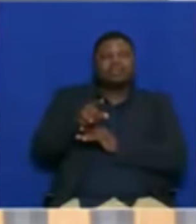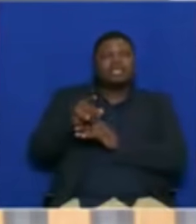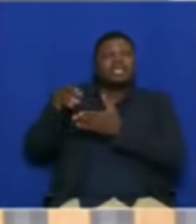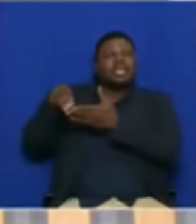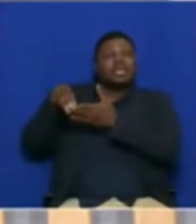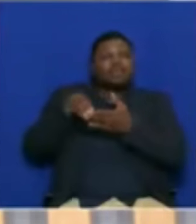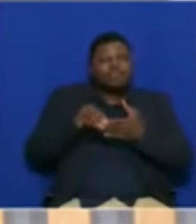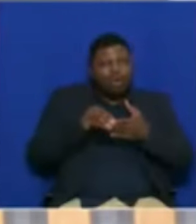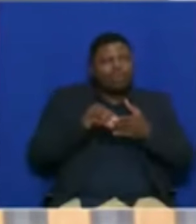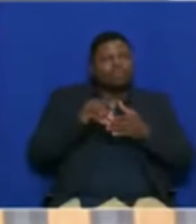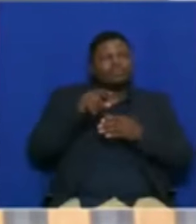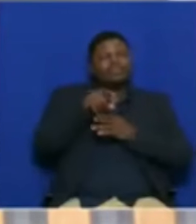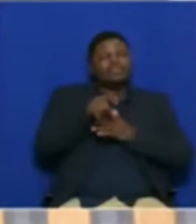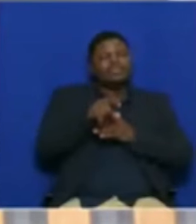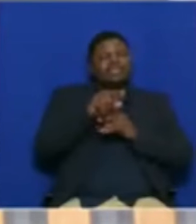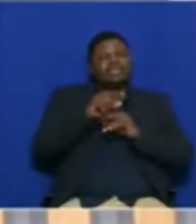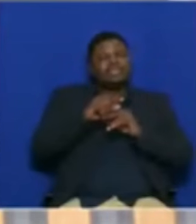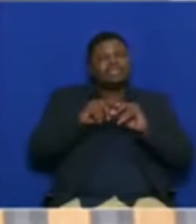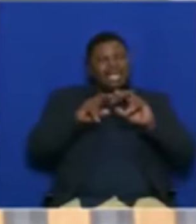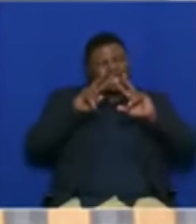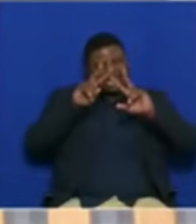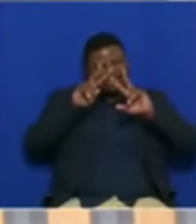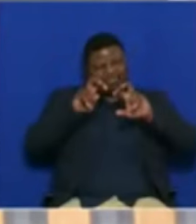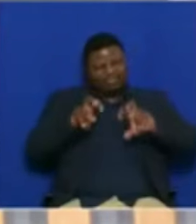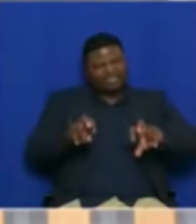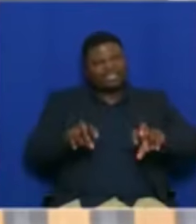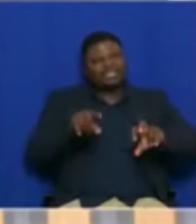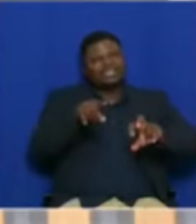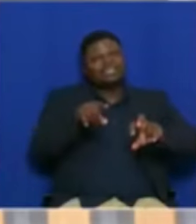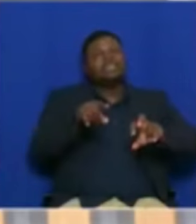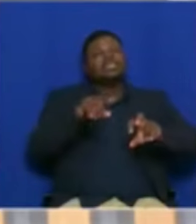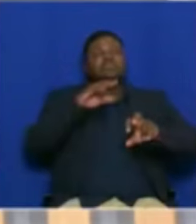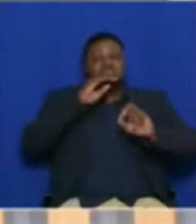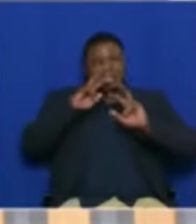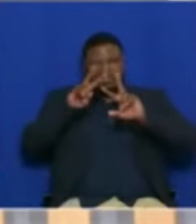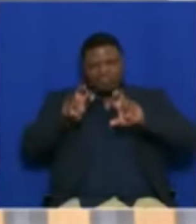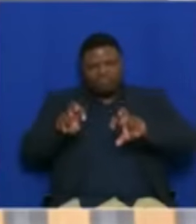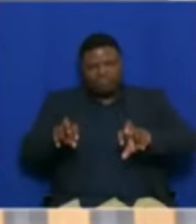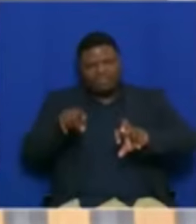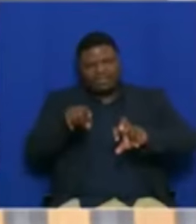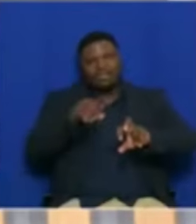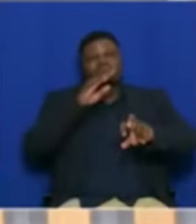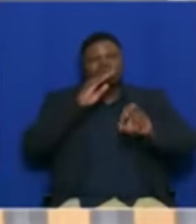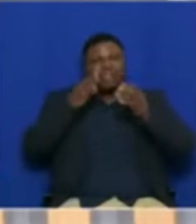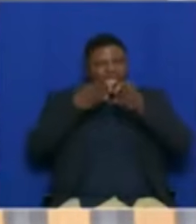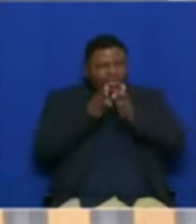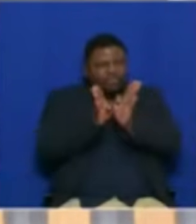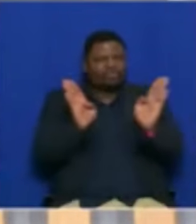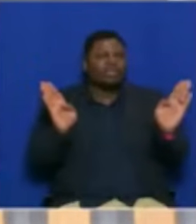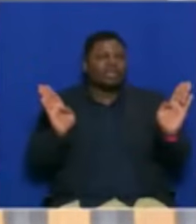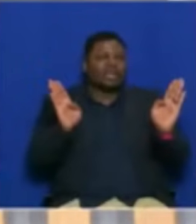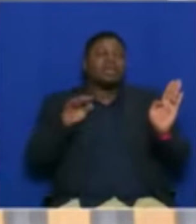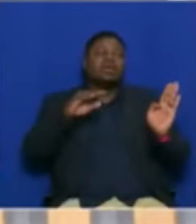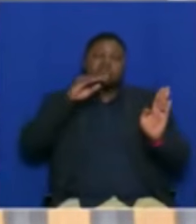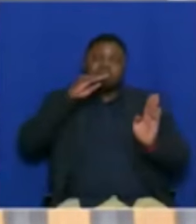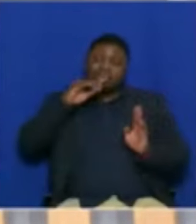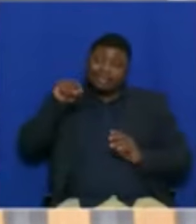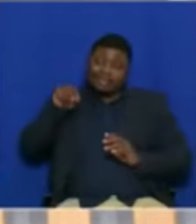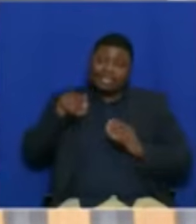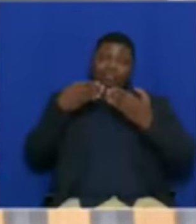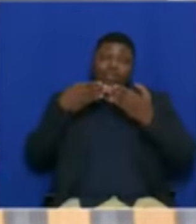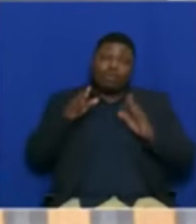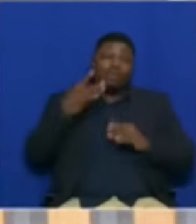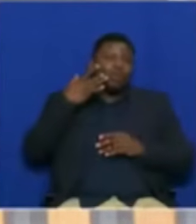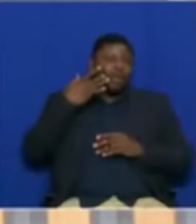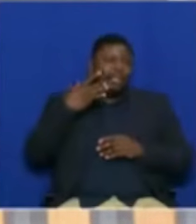talking about, which has many legs, was open in December 2024? December 2024. That's